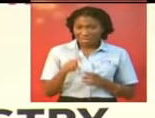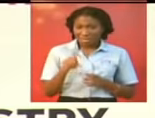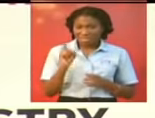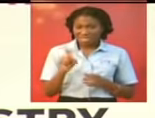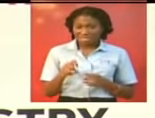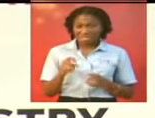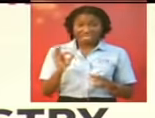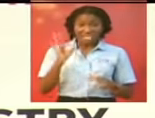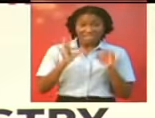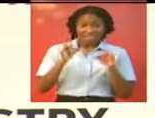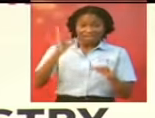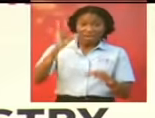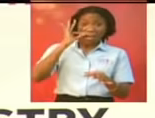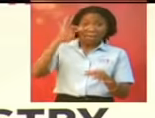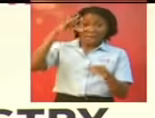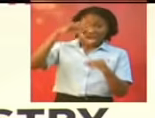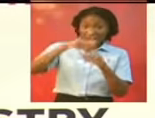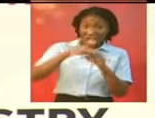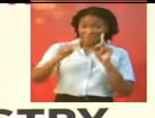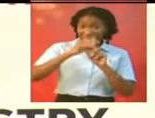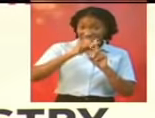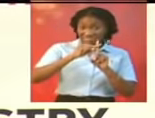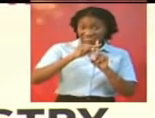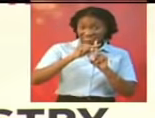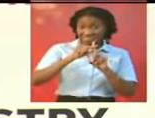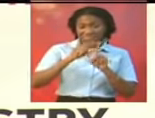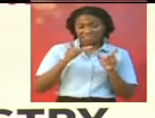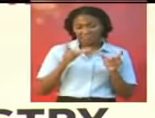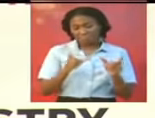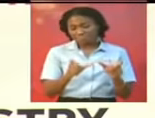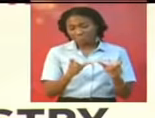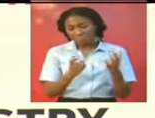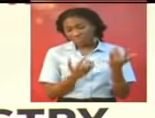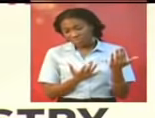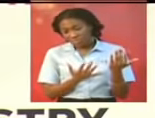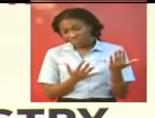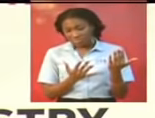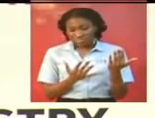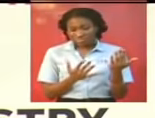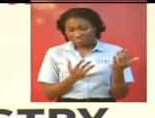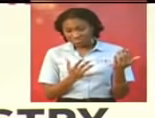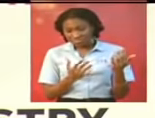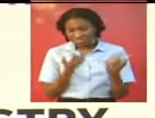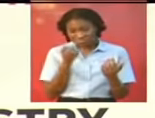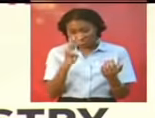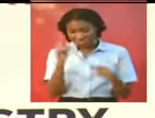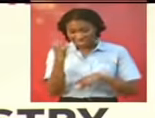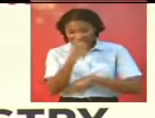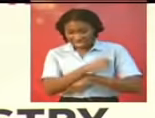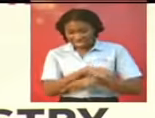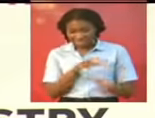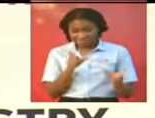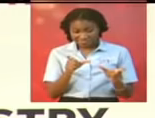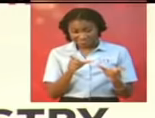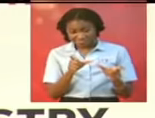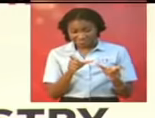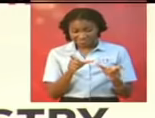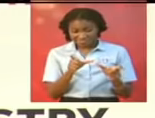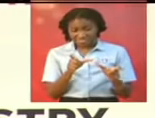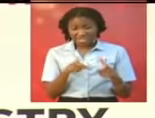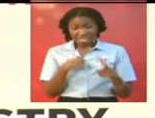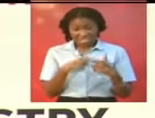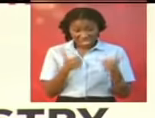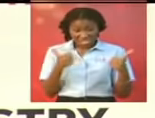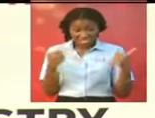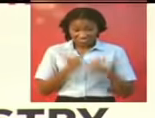days post-respiratory symptoms. So we adopted that, I believe, in the second phase of the epidemic in Trinidad